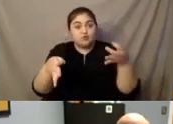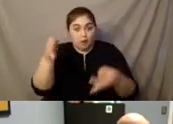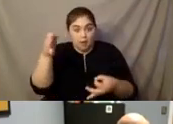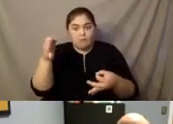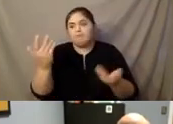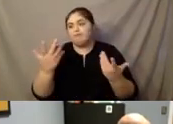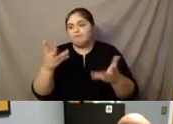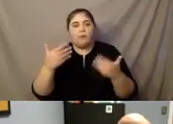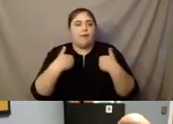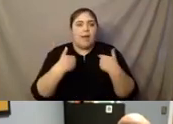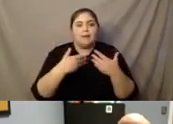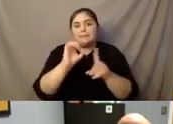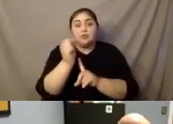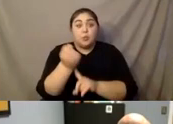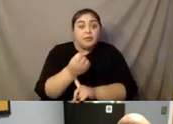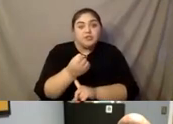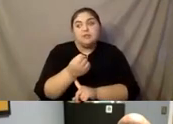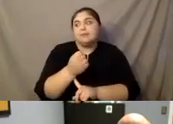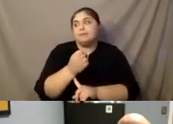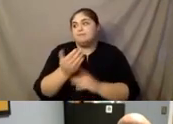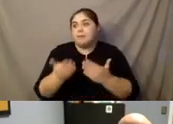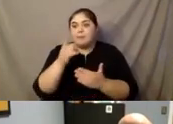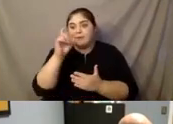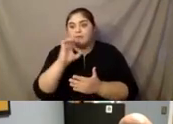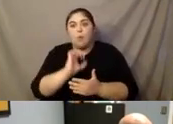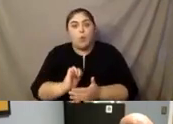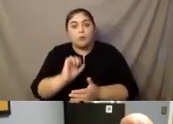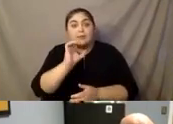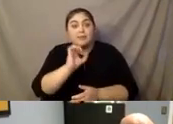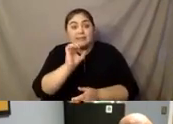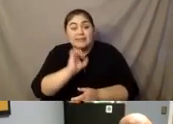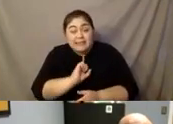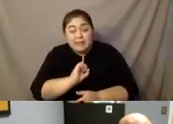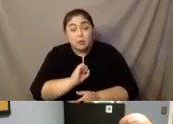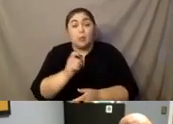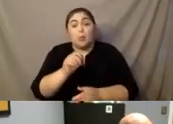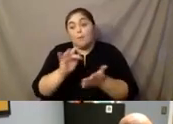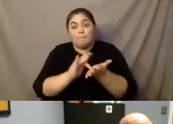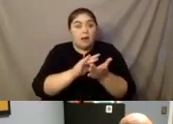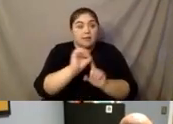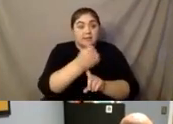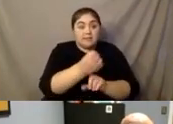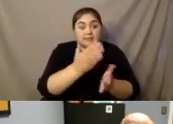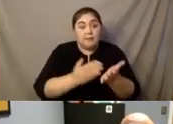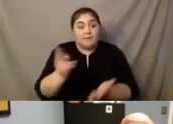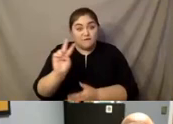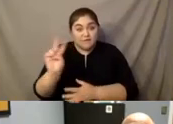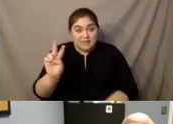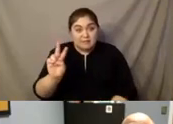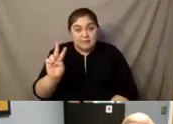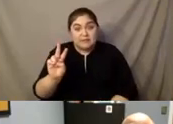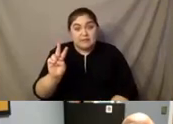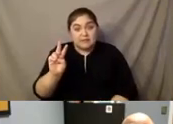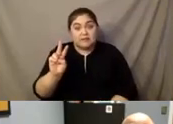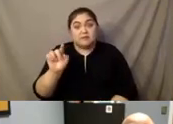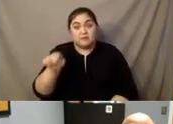where because of advanced age and medical conditions, some of our victims have